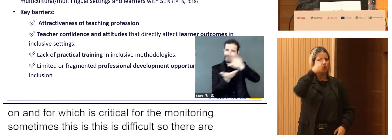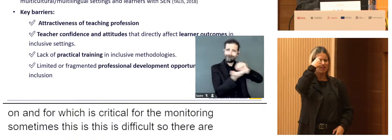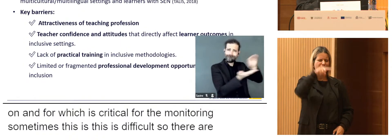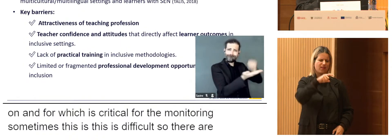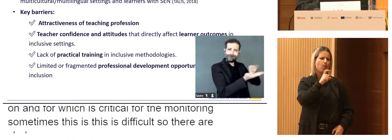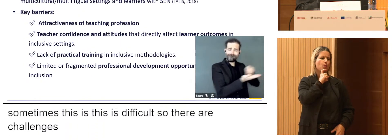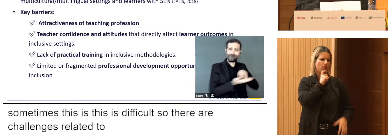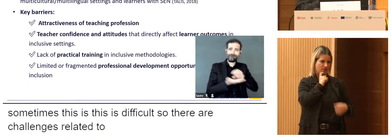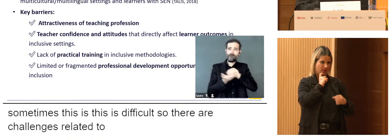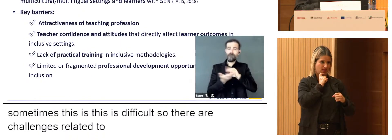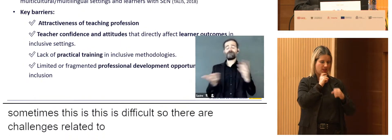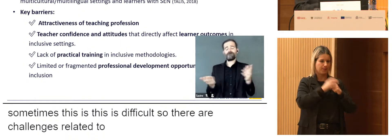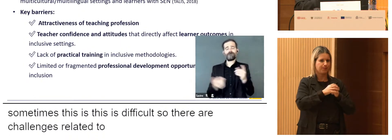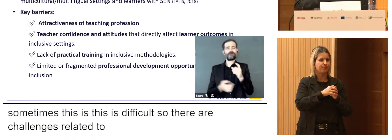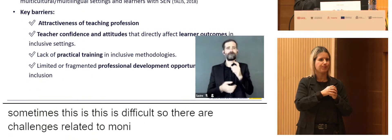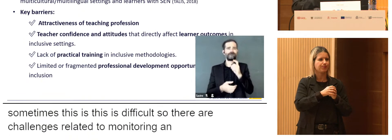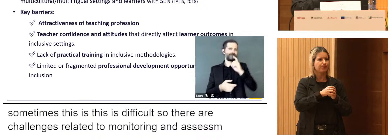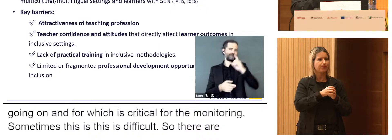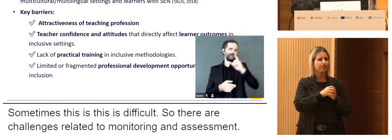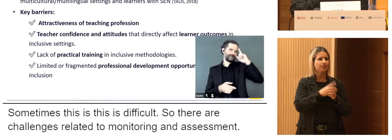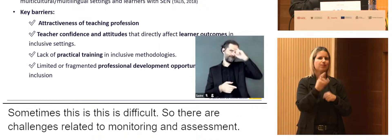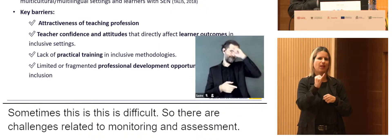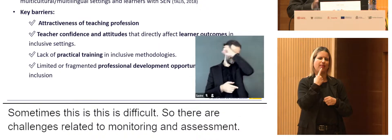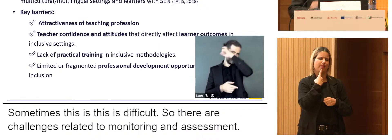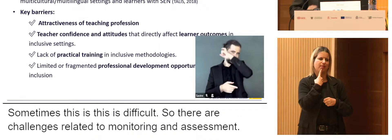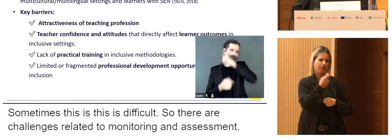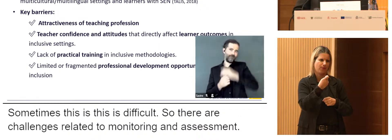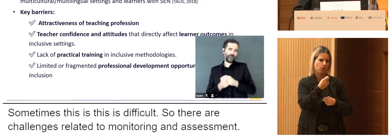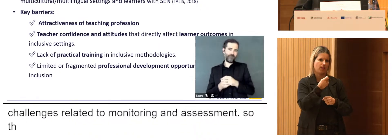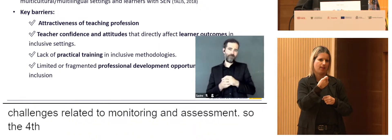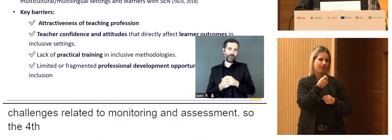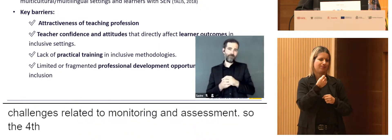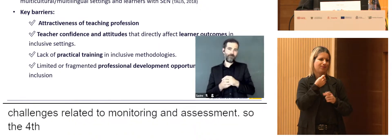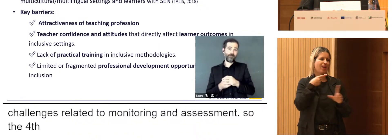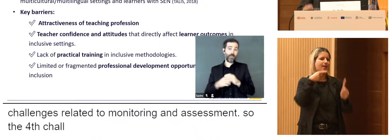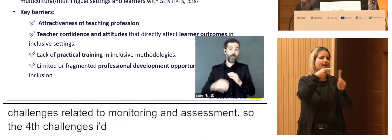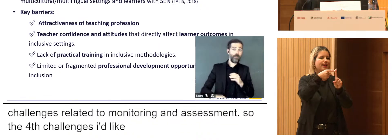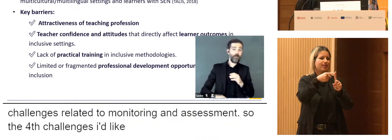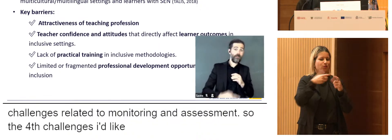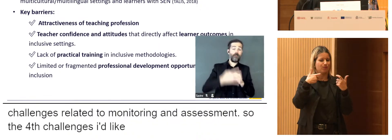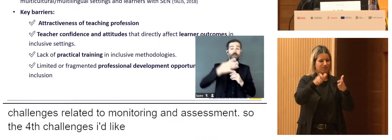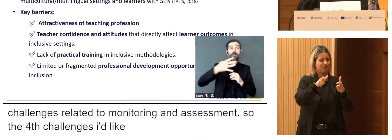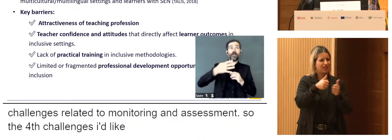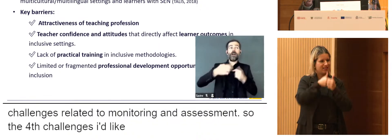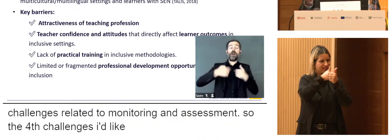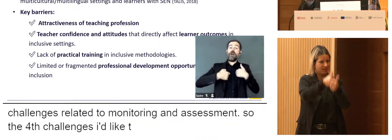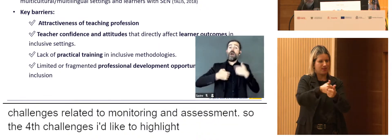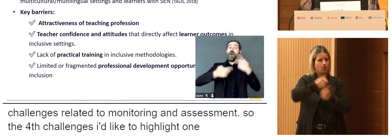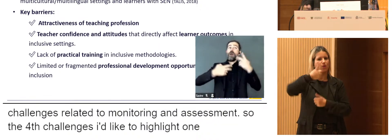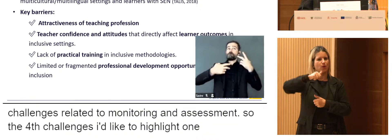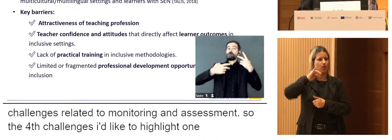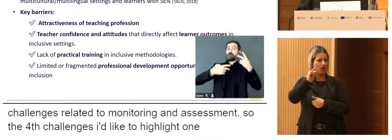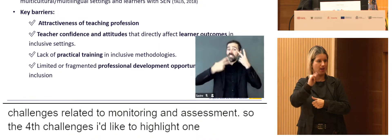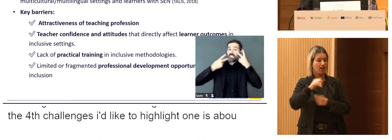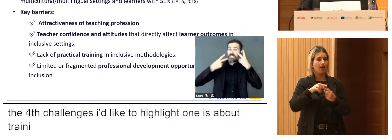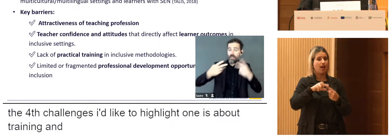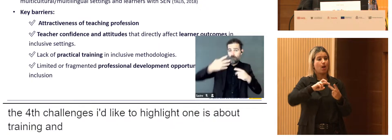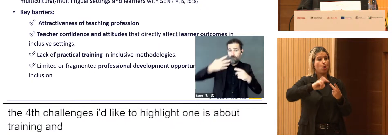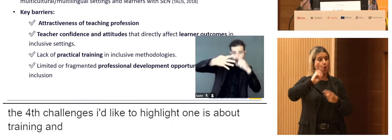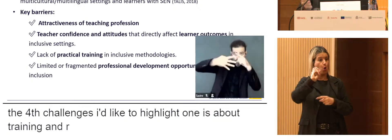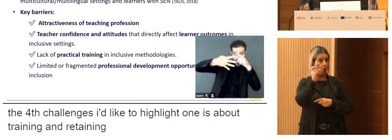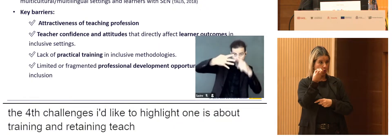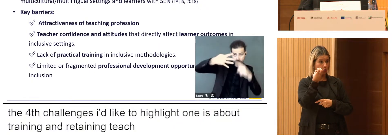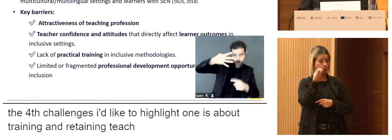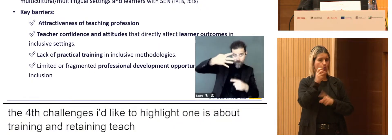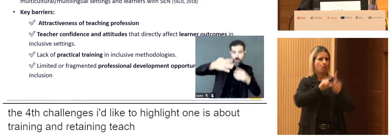monitoring and assessment. So the 4 challenges I'd like to highlight. One is about training and retaining teachers.